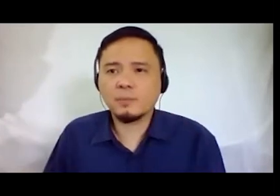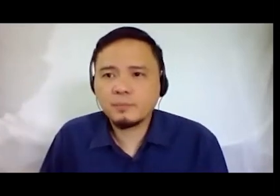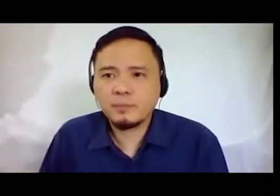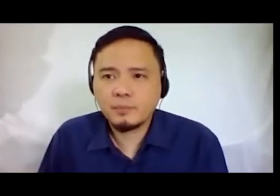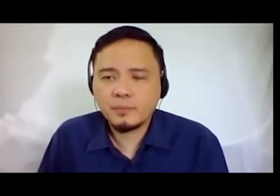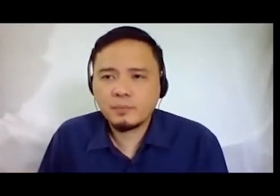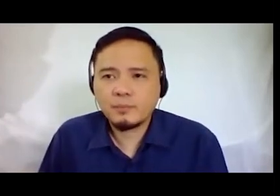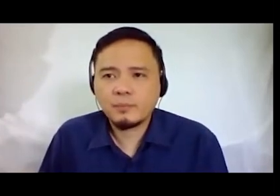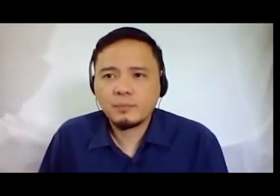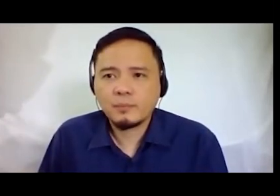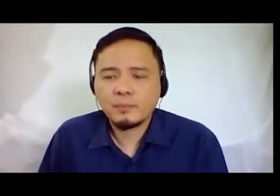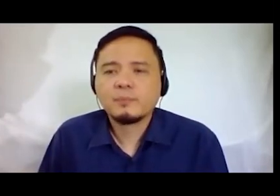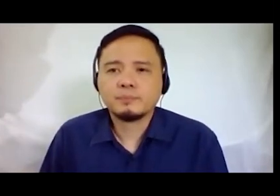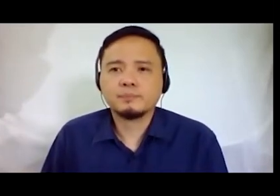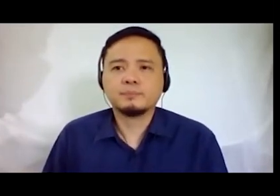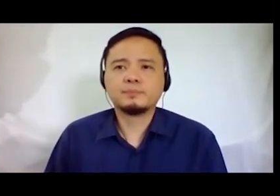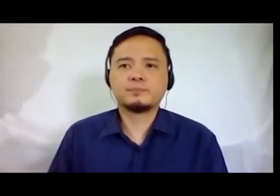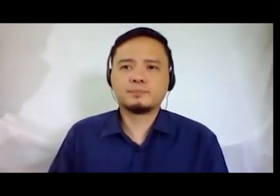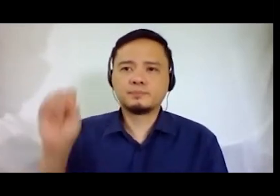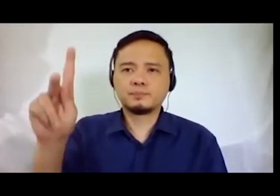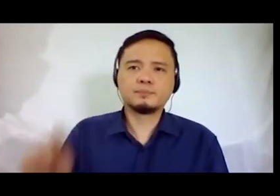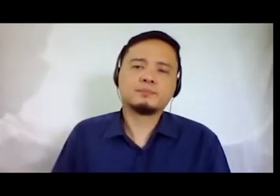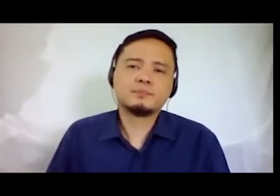No. Okay.